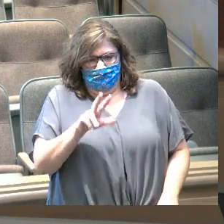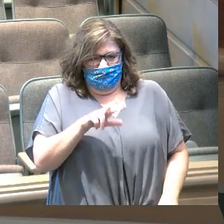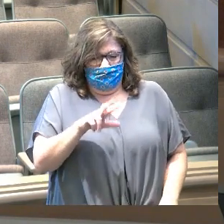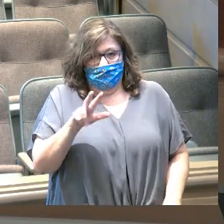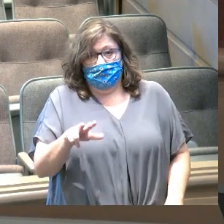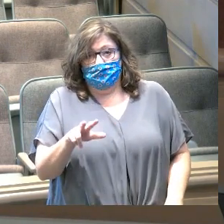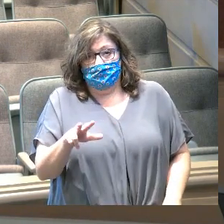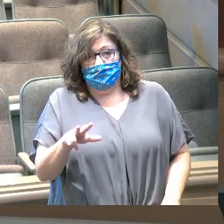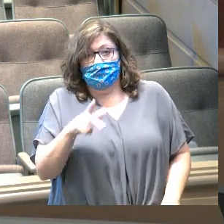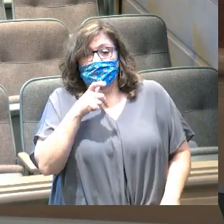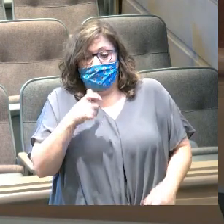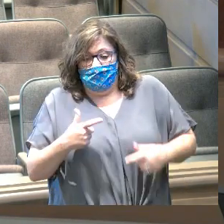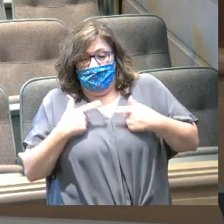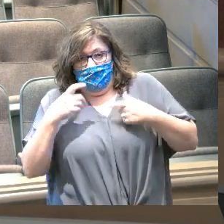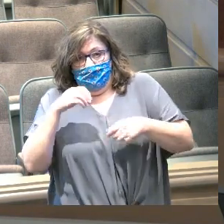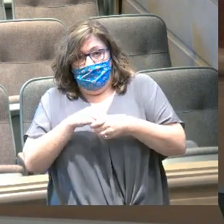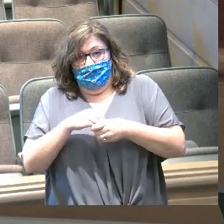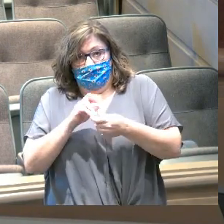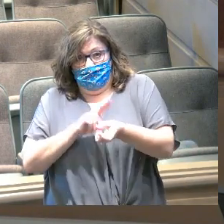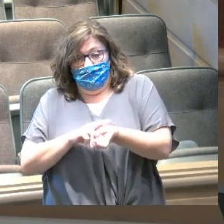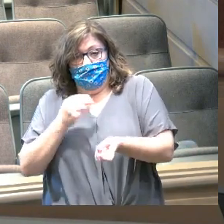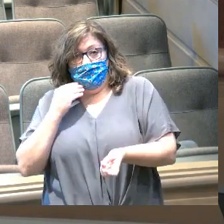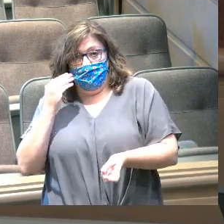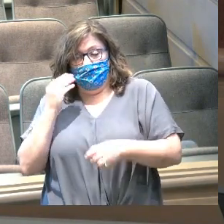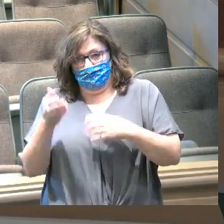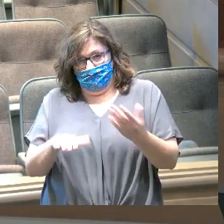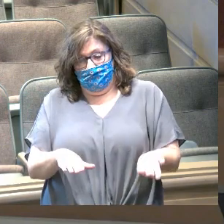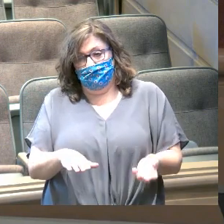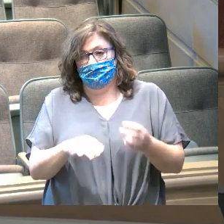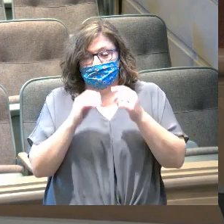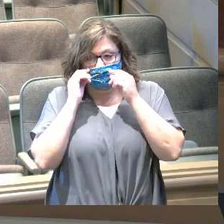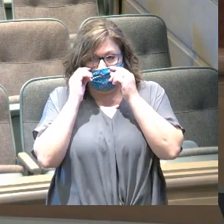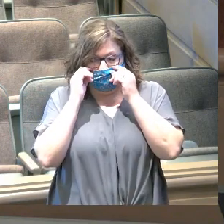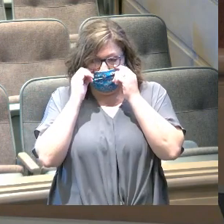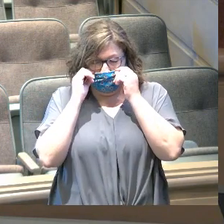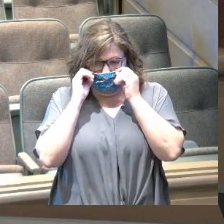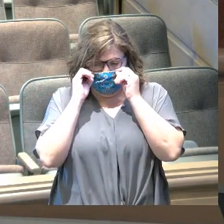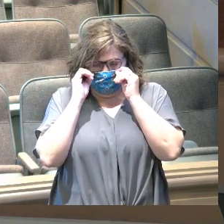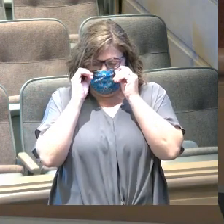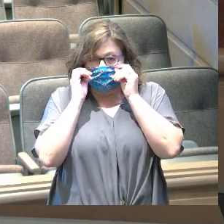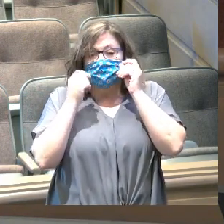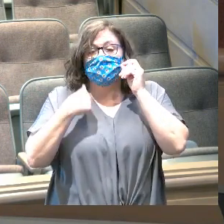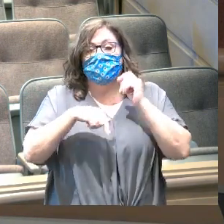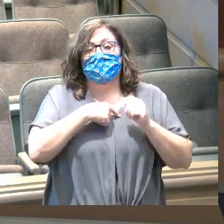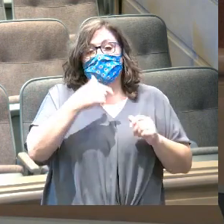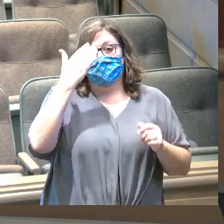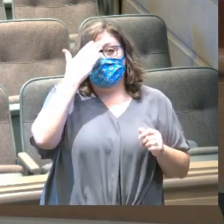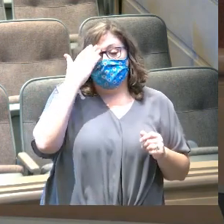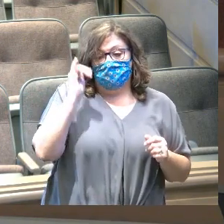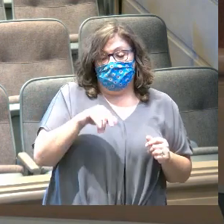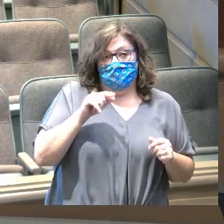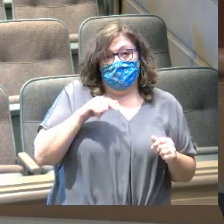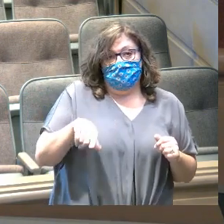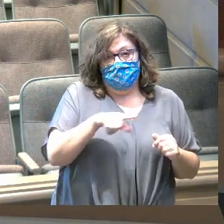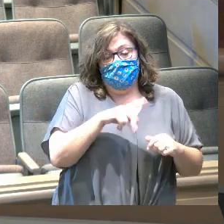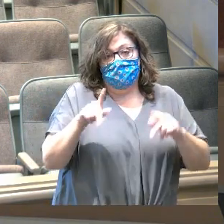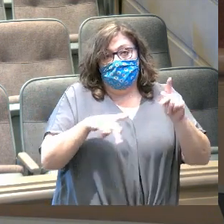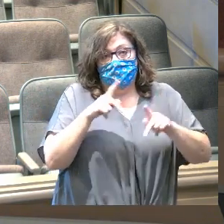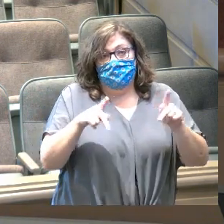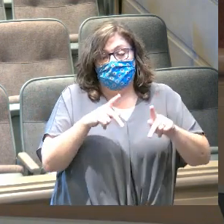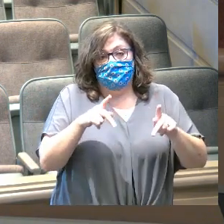residing in nursing homes at the time of their death. We know that these people fall within the category of those who are most